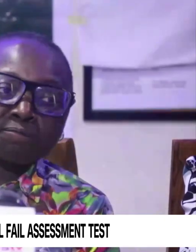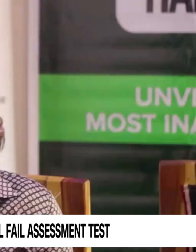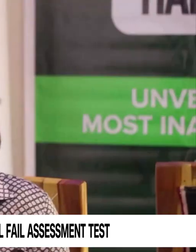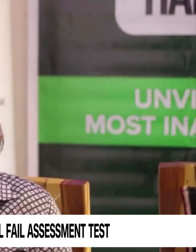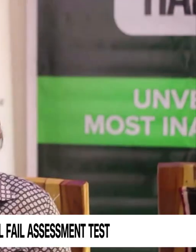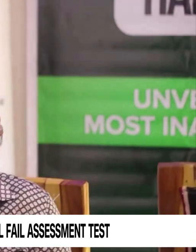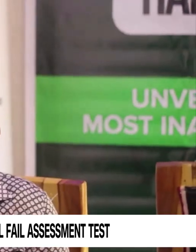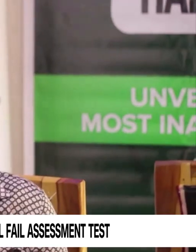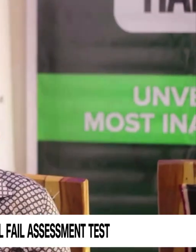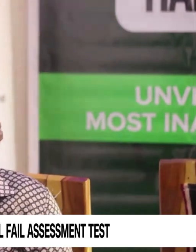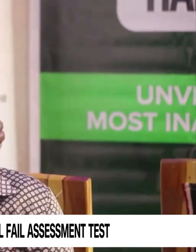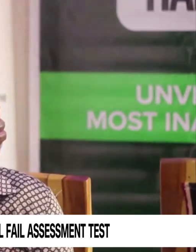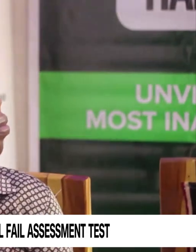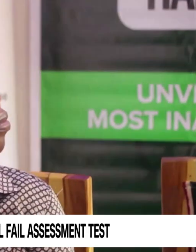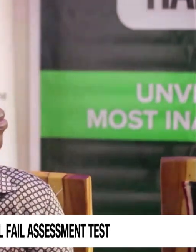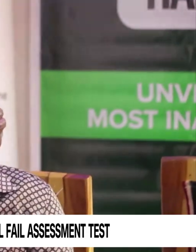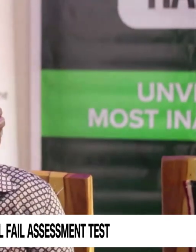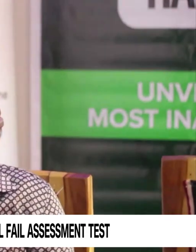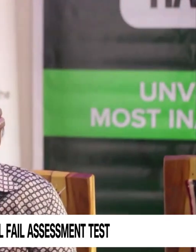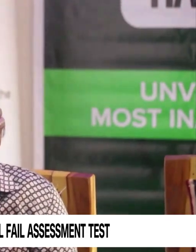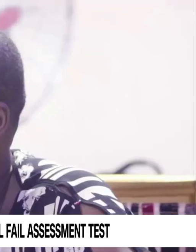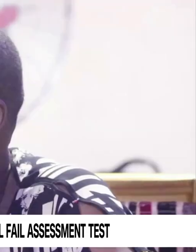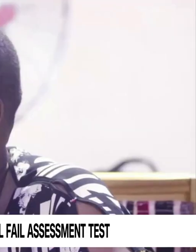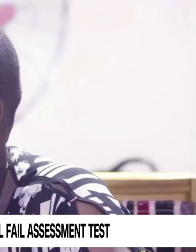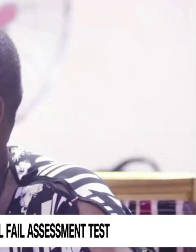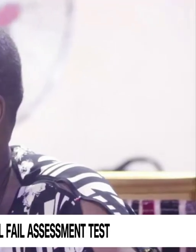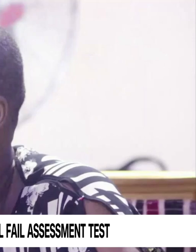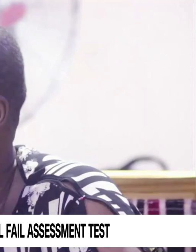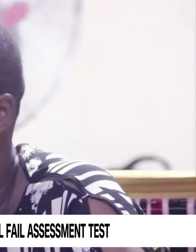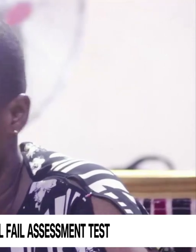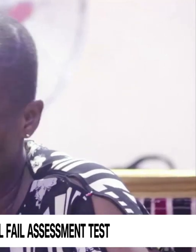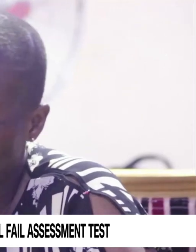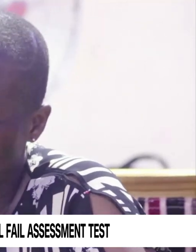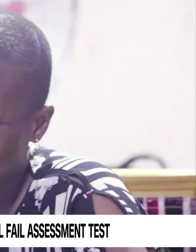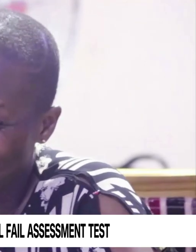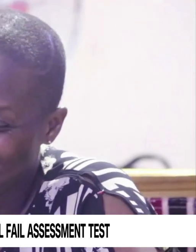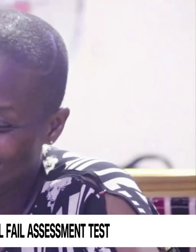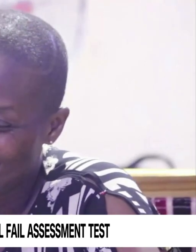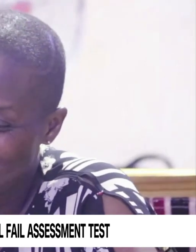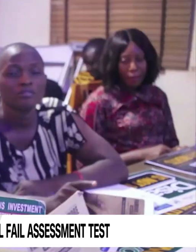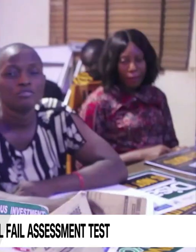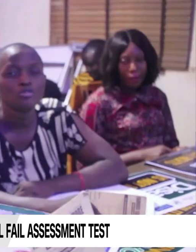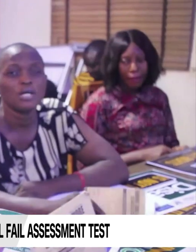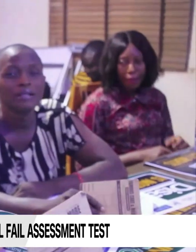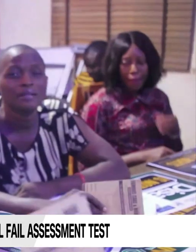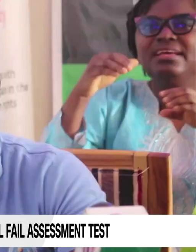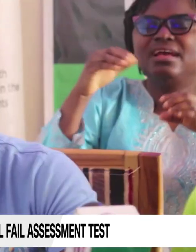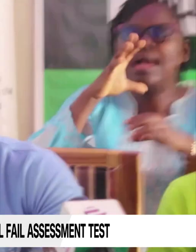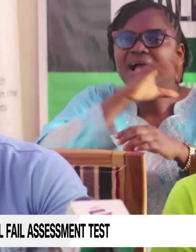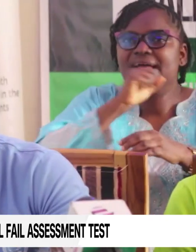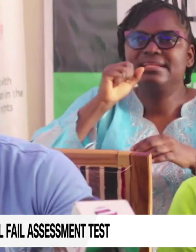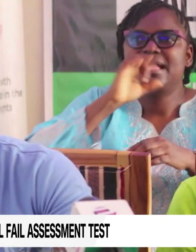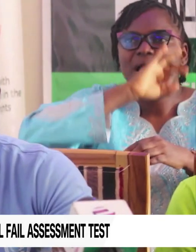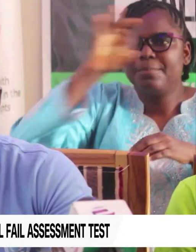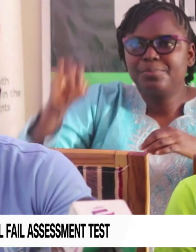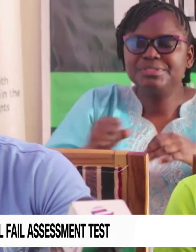urging both government and private organizations to take action. Now, Alter highlights the meticulous effort made to release the findings and calls